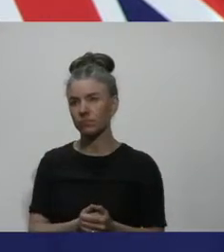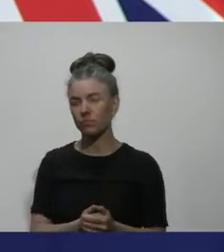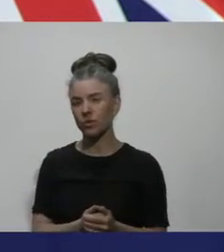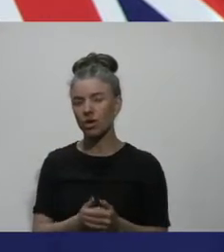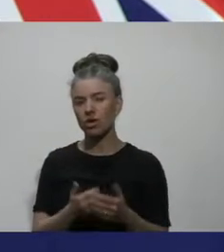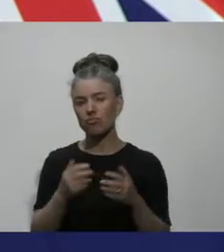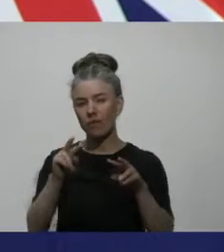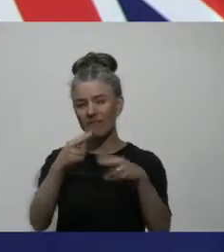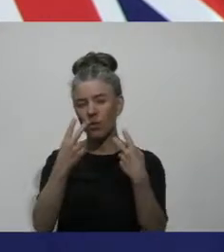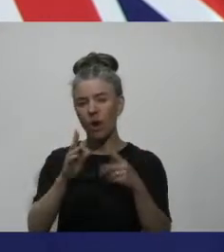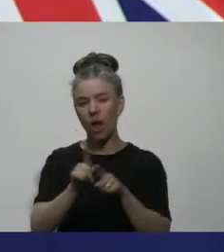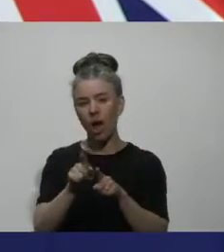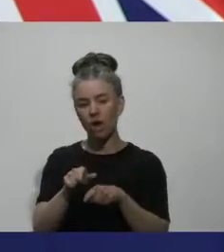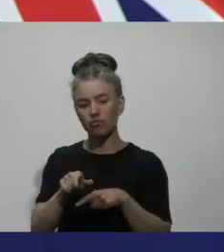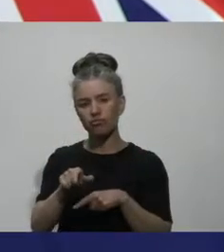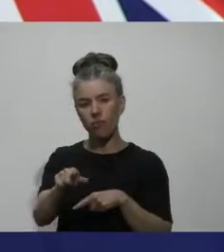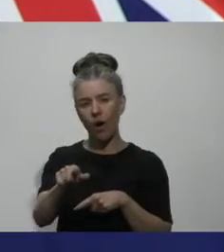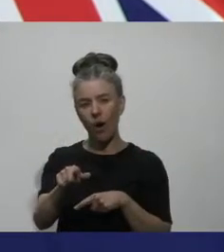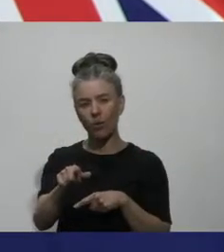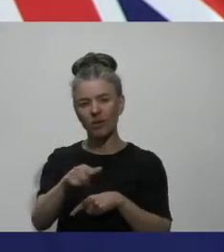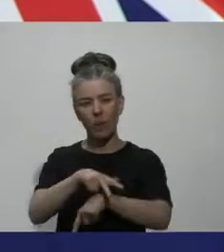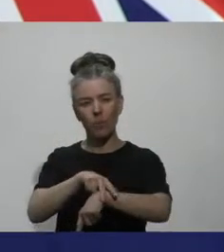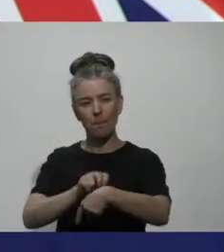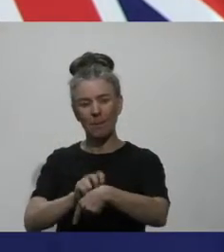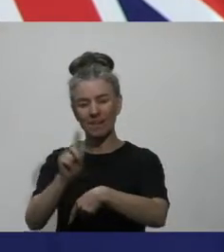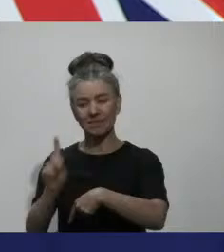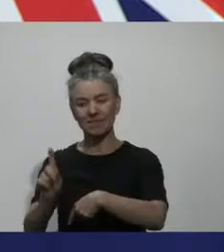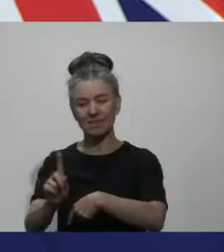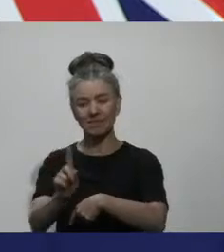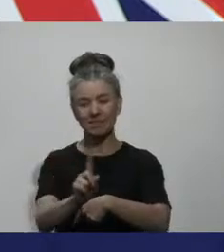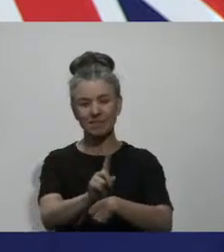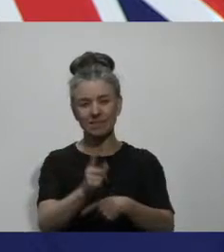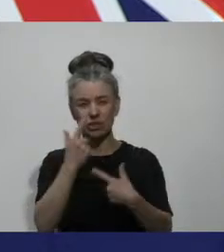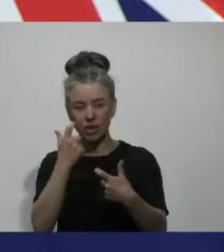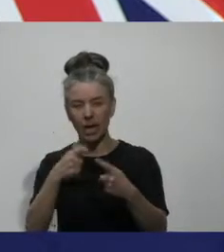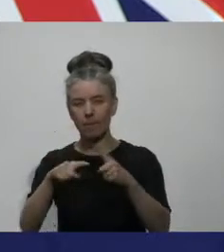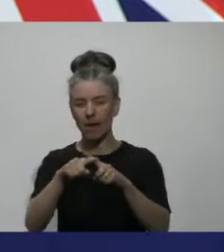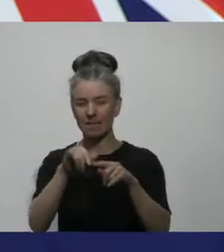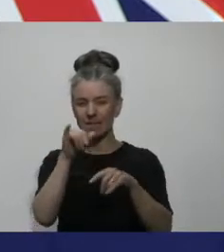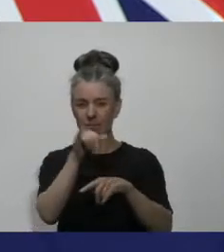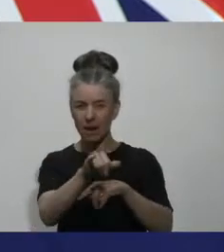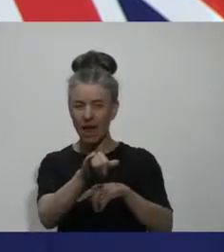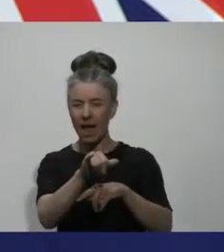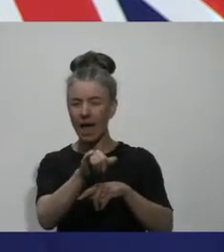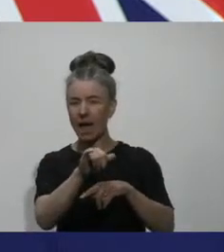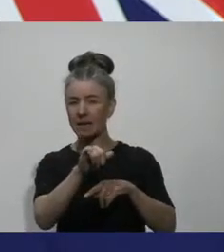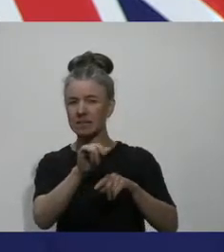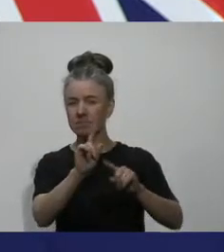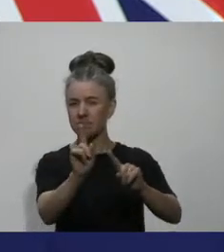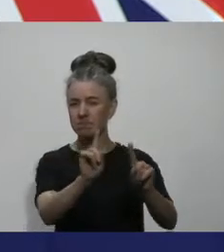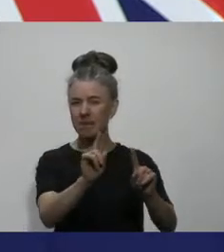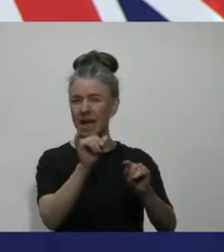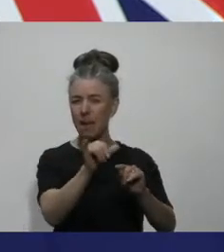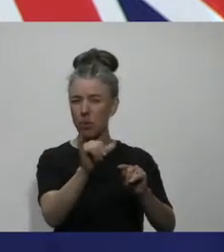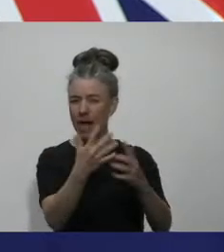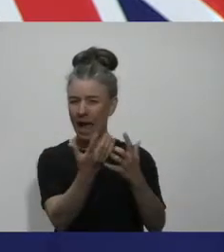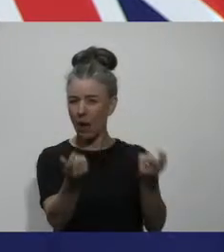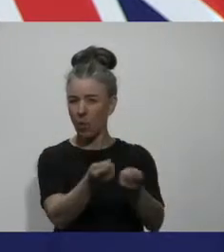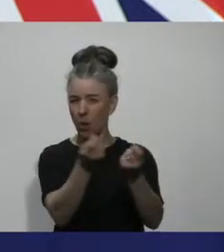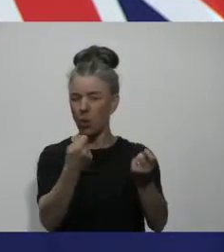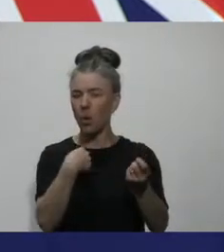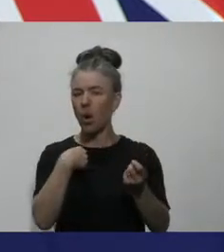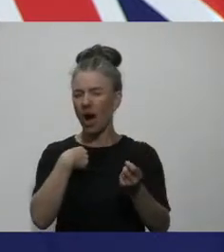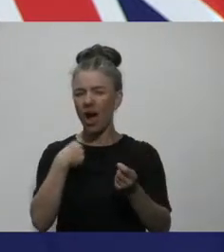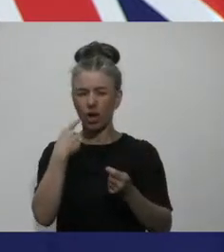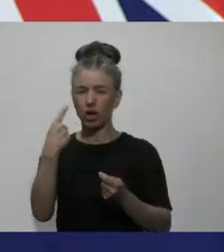road checks, and we'll also have a look at the way aviation is working. I'm picking up on some of the anecdote that we're hearing, so we will reflect on whether or not we need